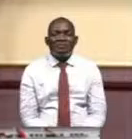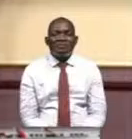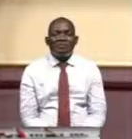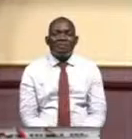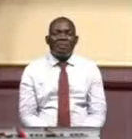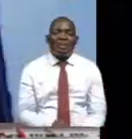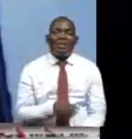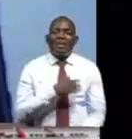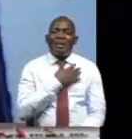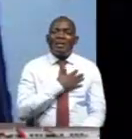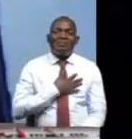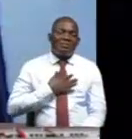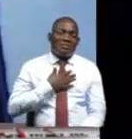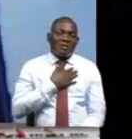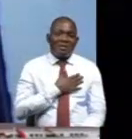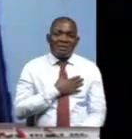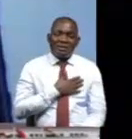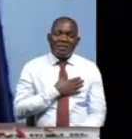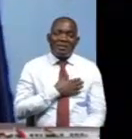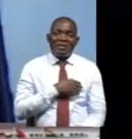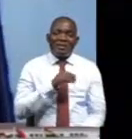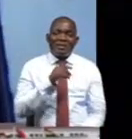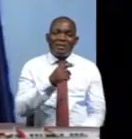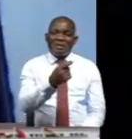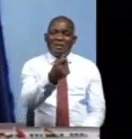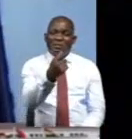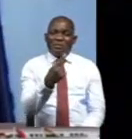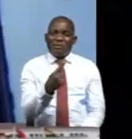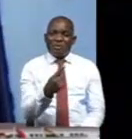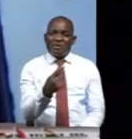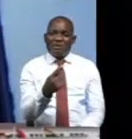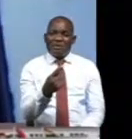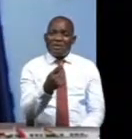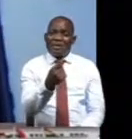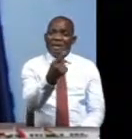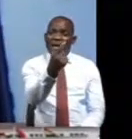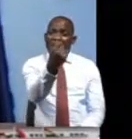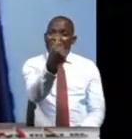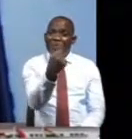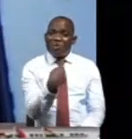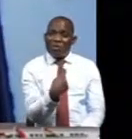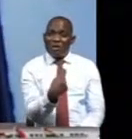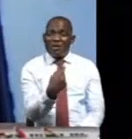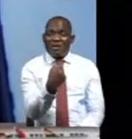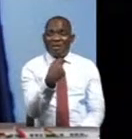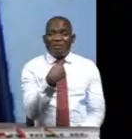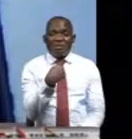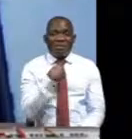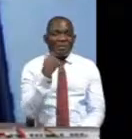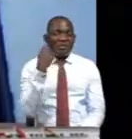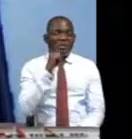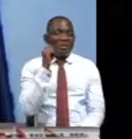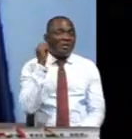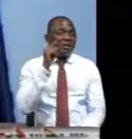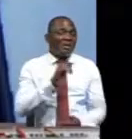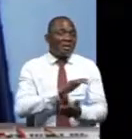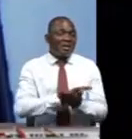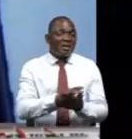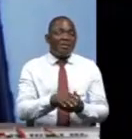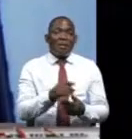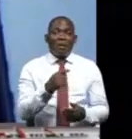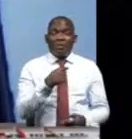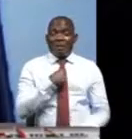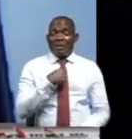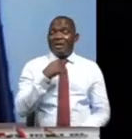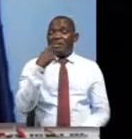My Lord, the question is muffled. Have you not given the it? question is muffled by, I can't hear the question properly. I'm